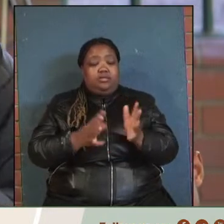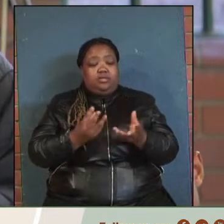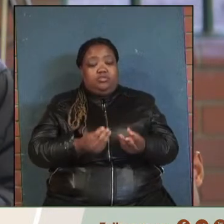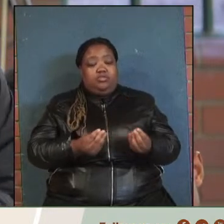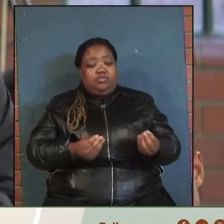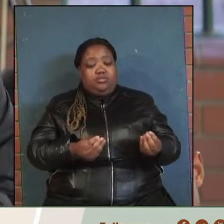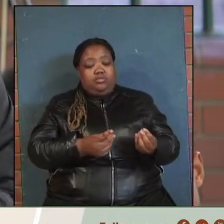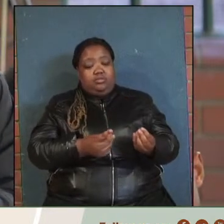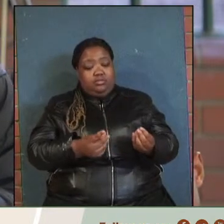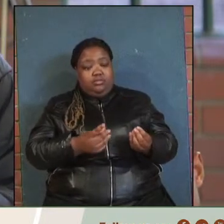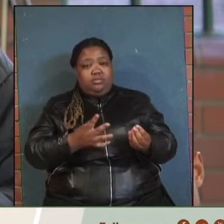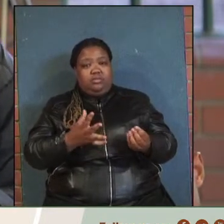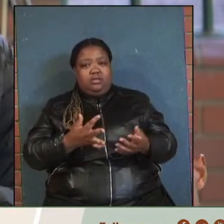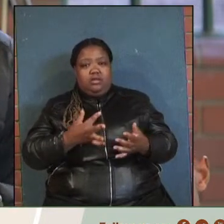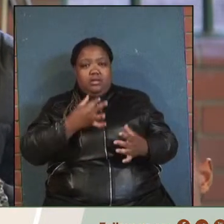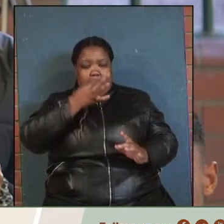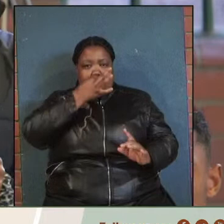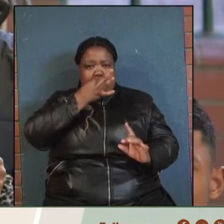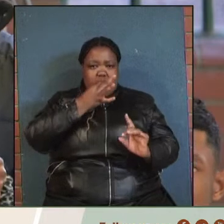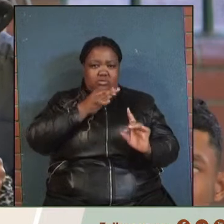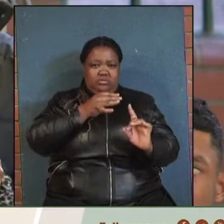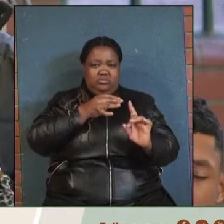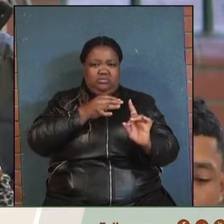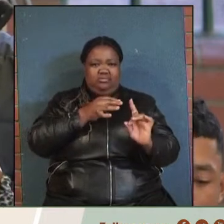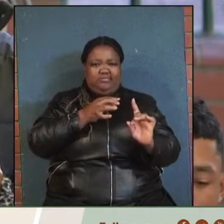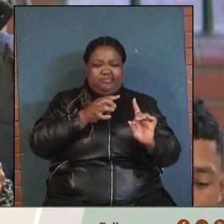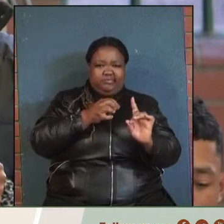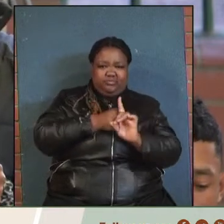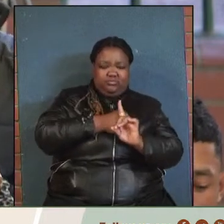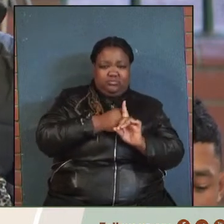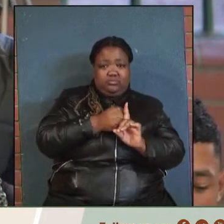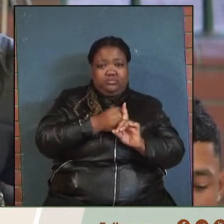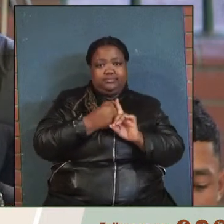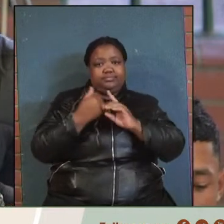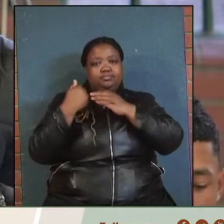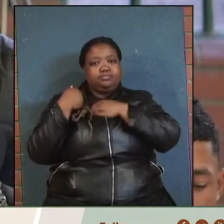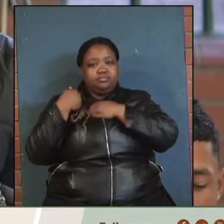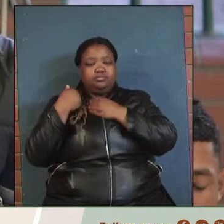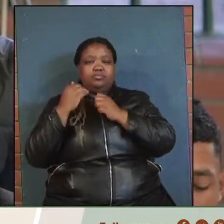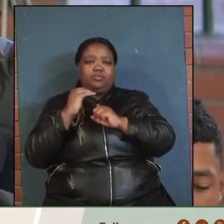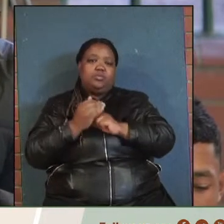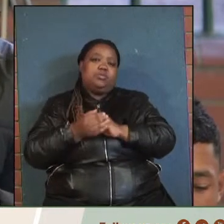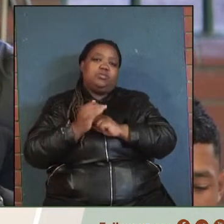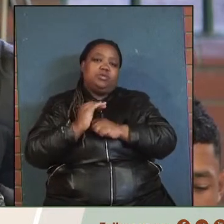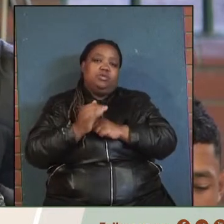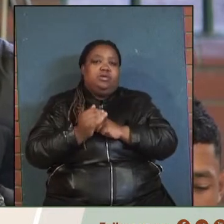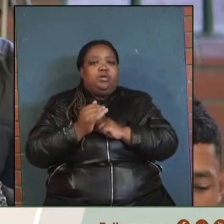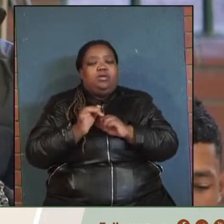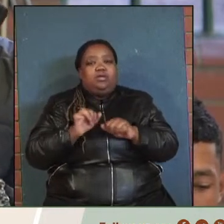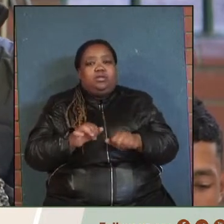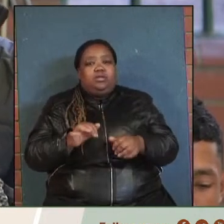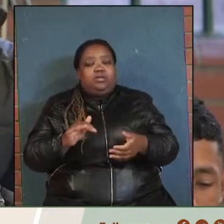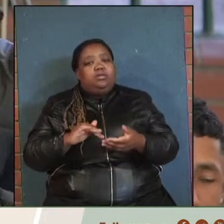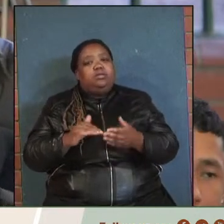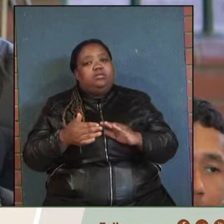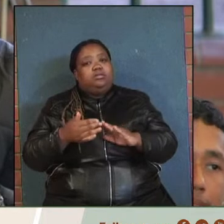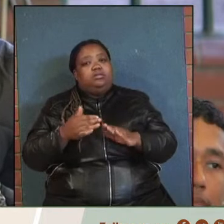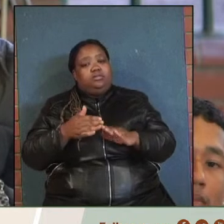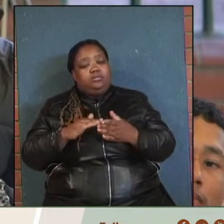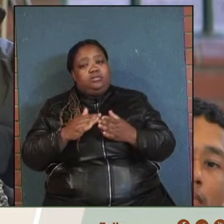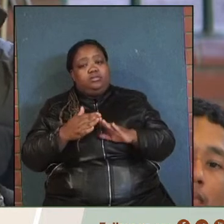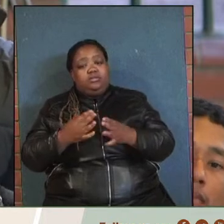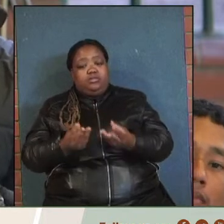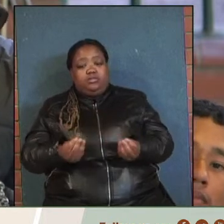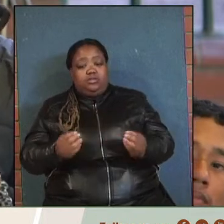safe from harm. Be a voice in support of these efforts in your community. Teach children